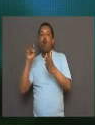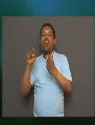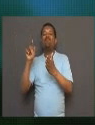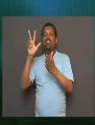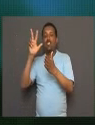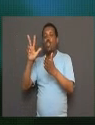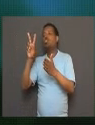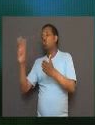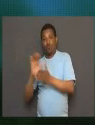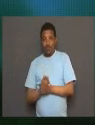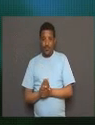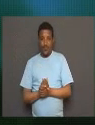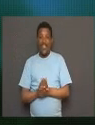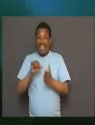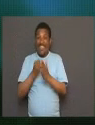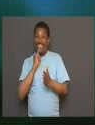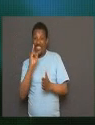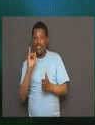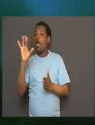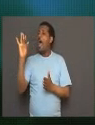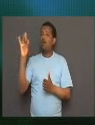17.32, and it is